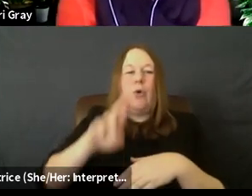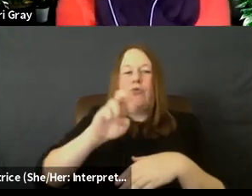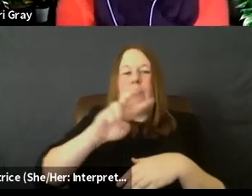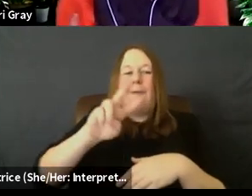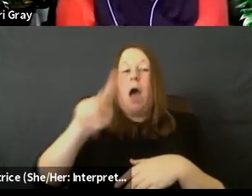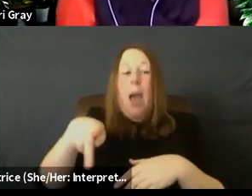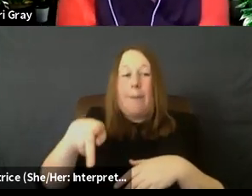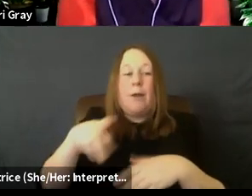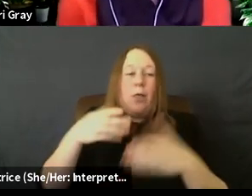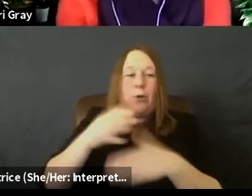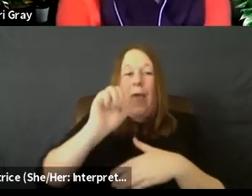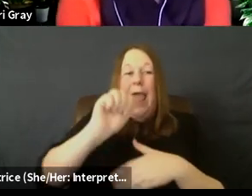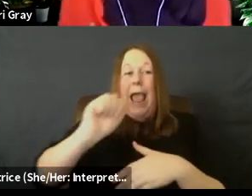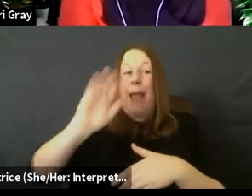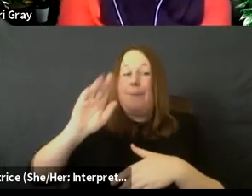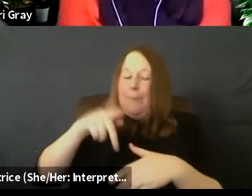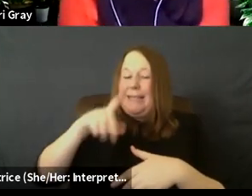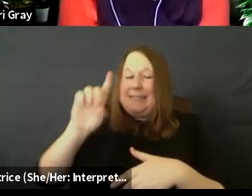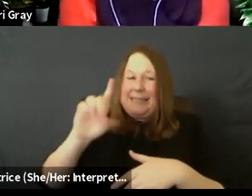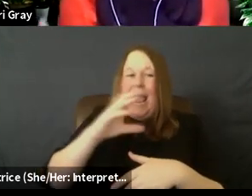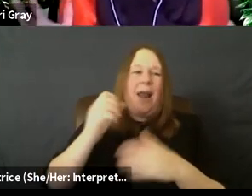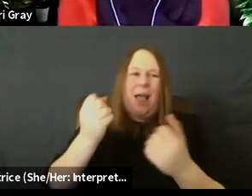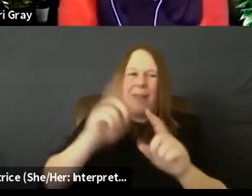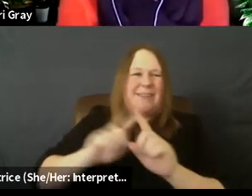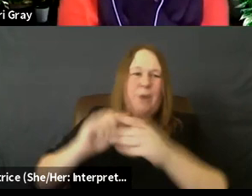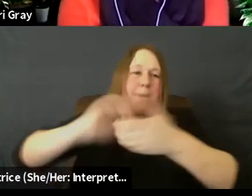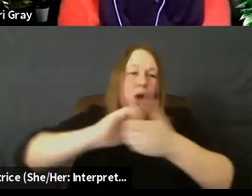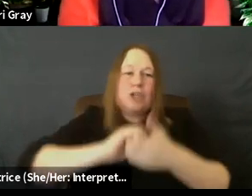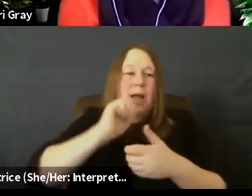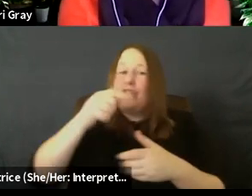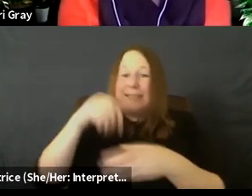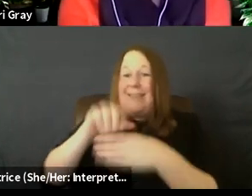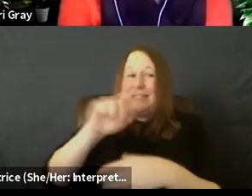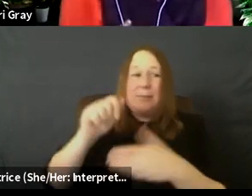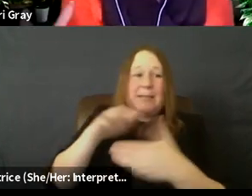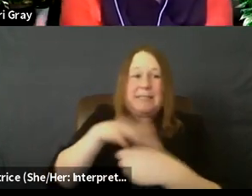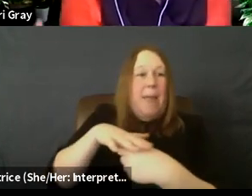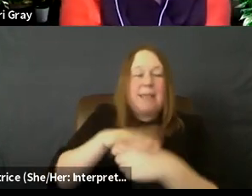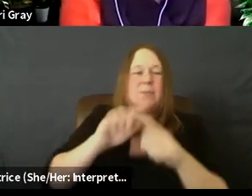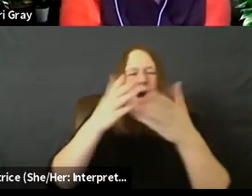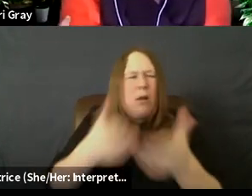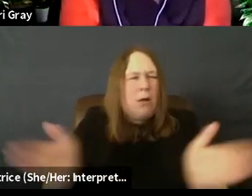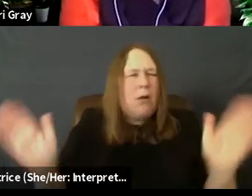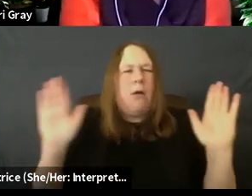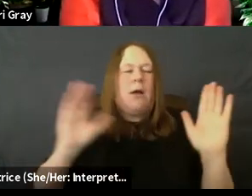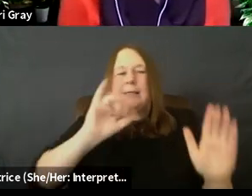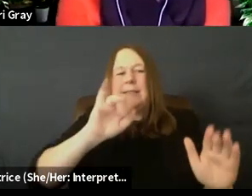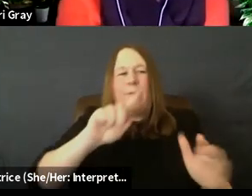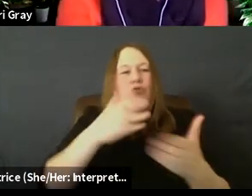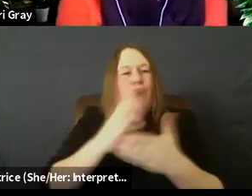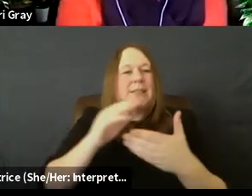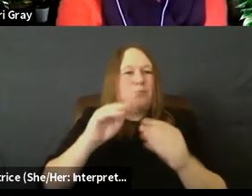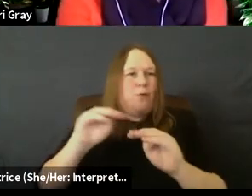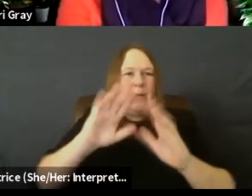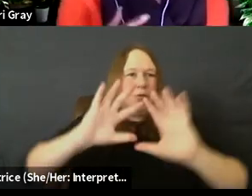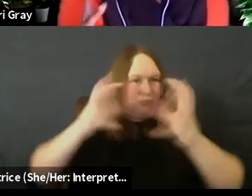through AAPD, and through a lot of different partners, not just in the disability space, but across the broader civil rights movement, is